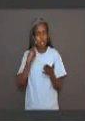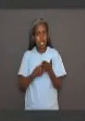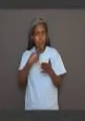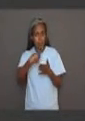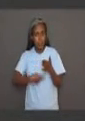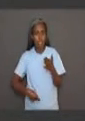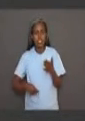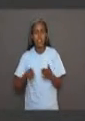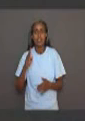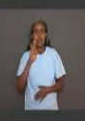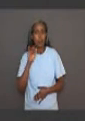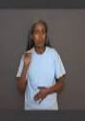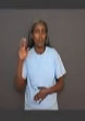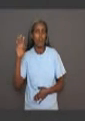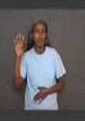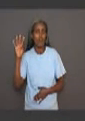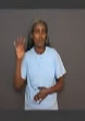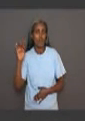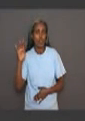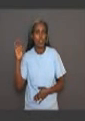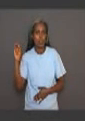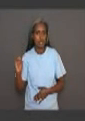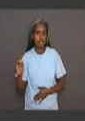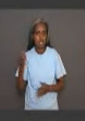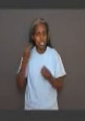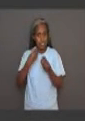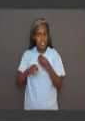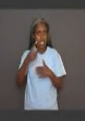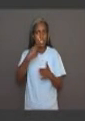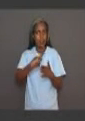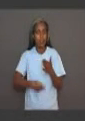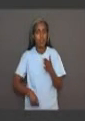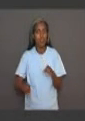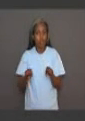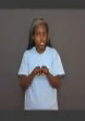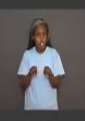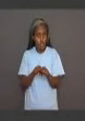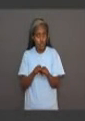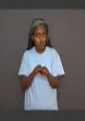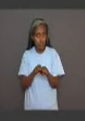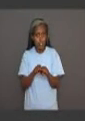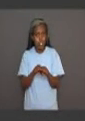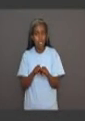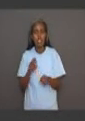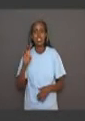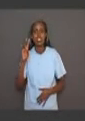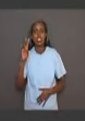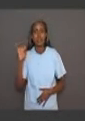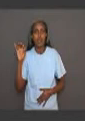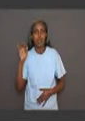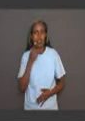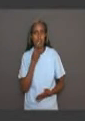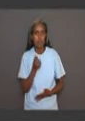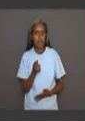by 40%, the selling price of the shoes is 700 bir.